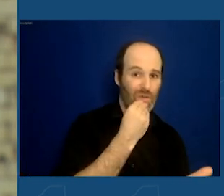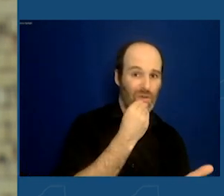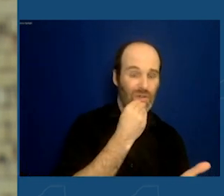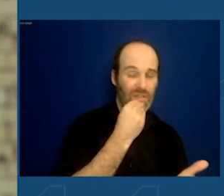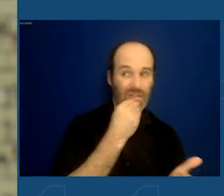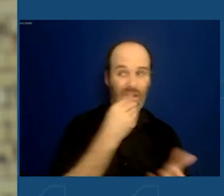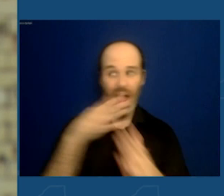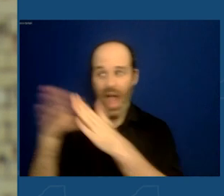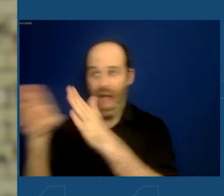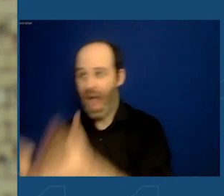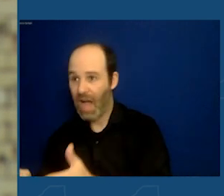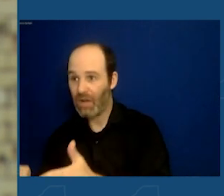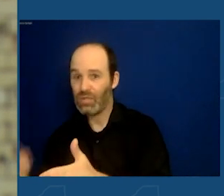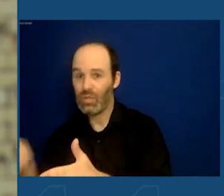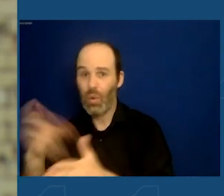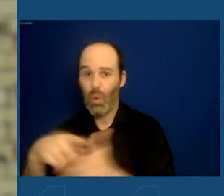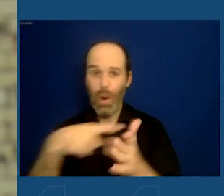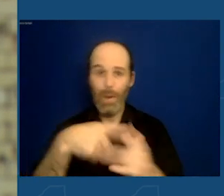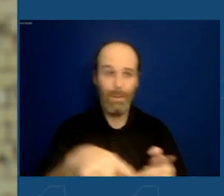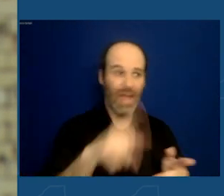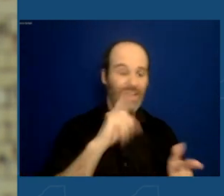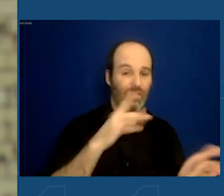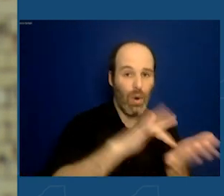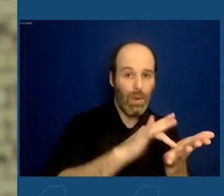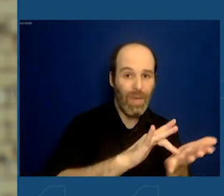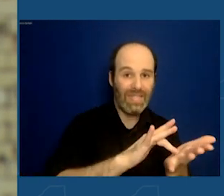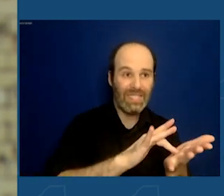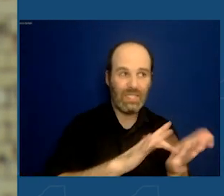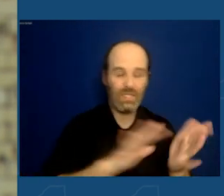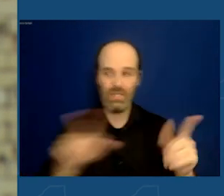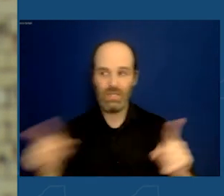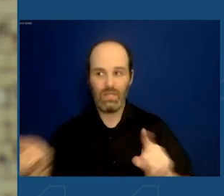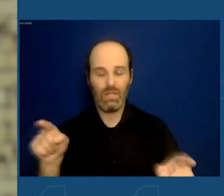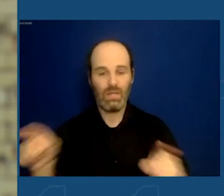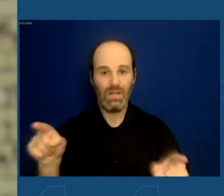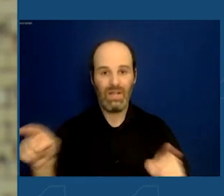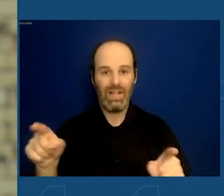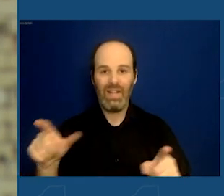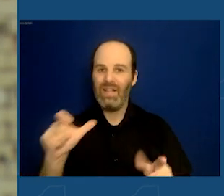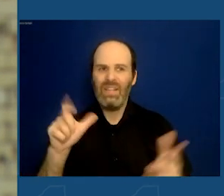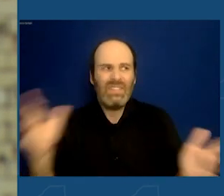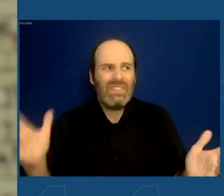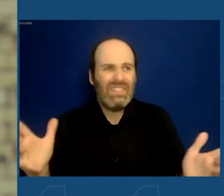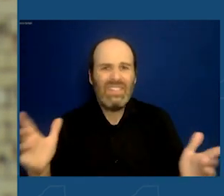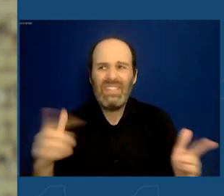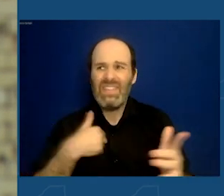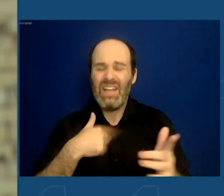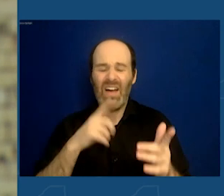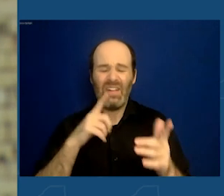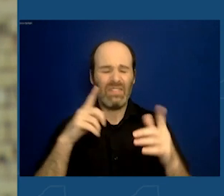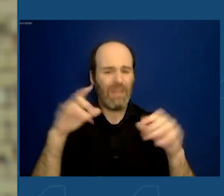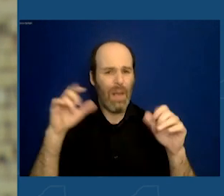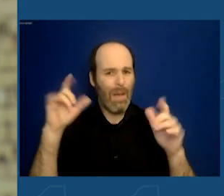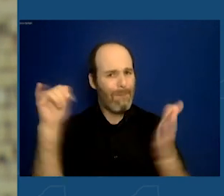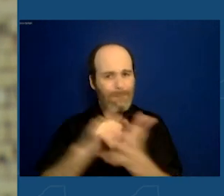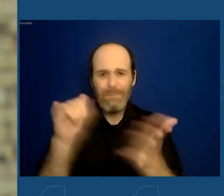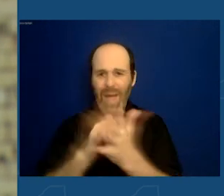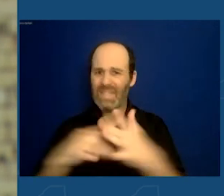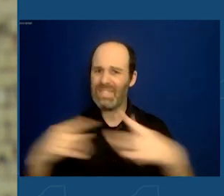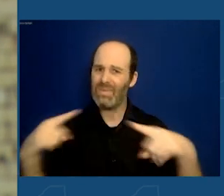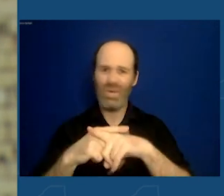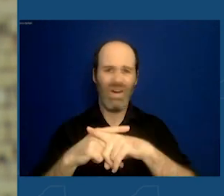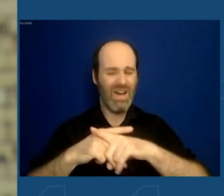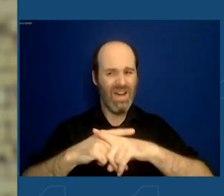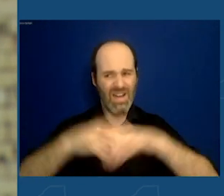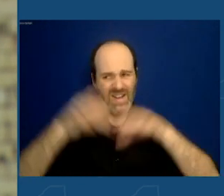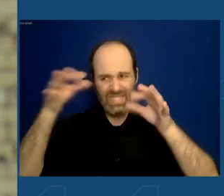or where they pay for medicine that they truly need. These are unfathomable choices that we ask